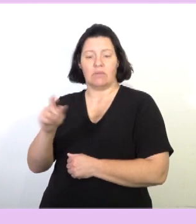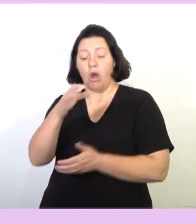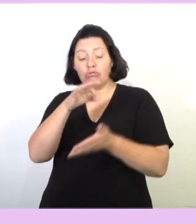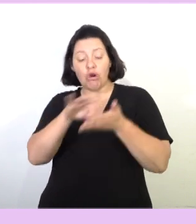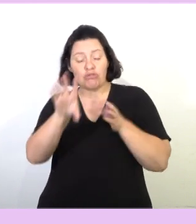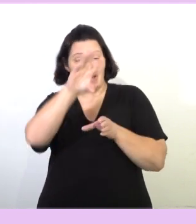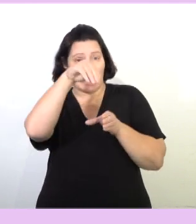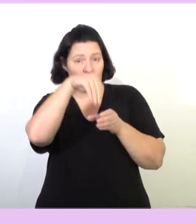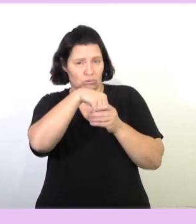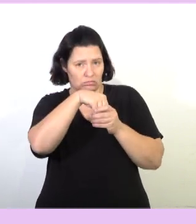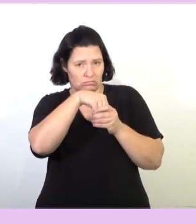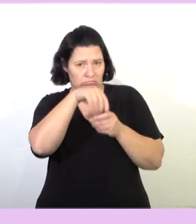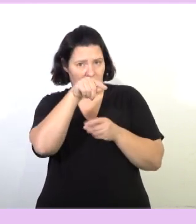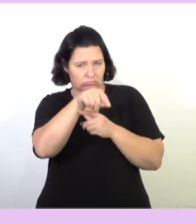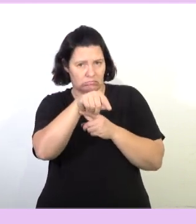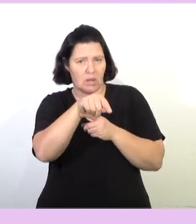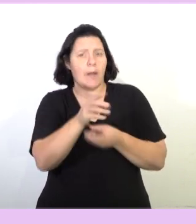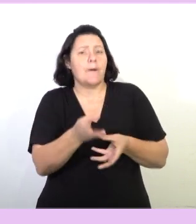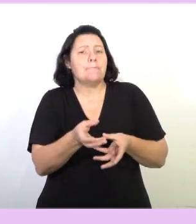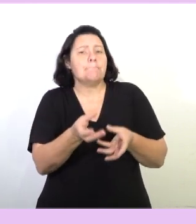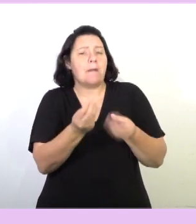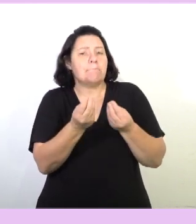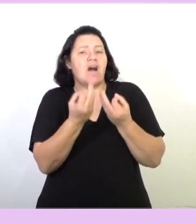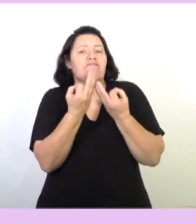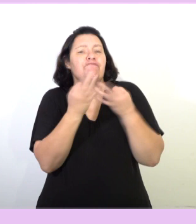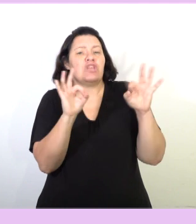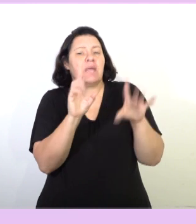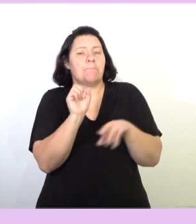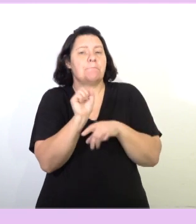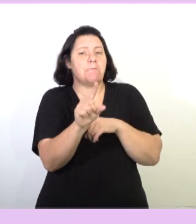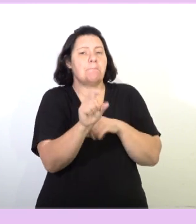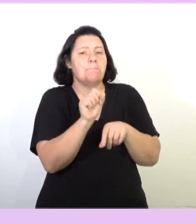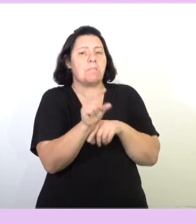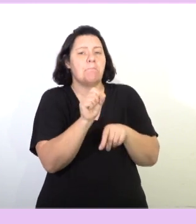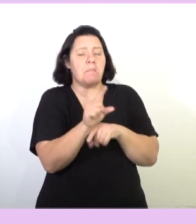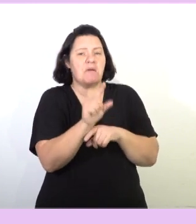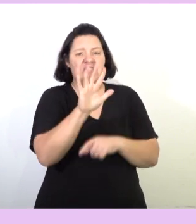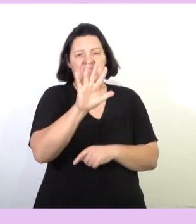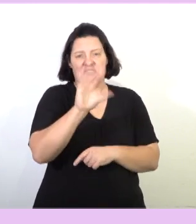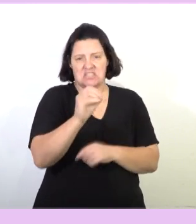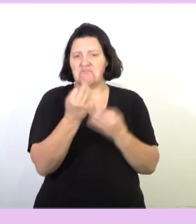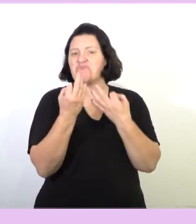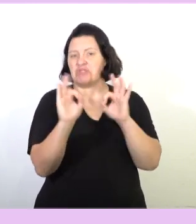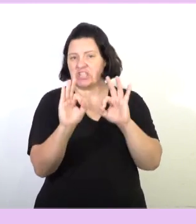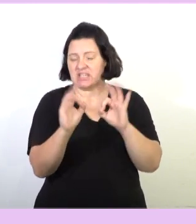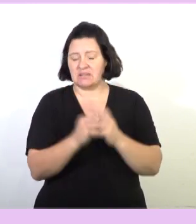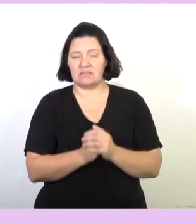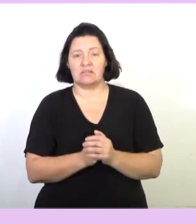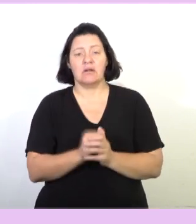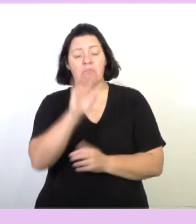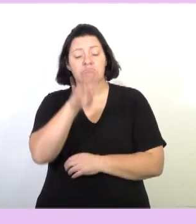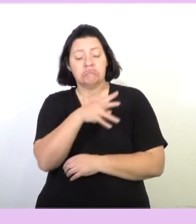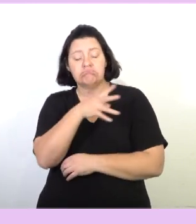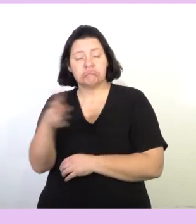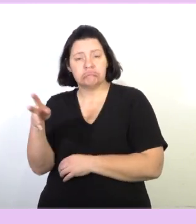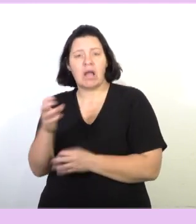in his contract. He gets 50 free text messages every month. The table